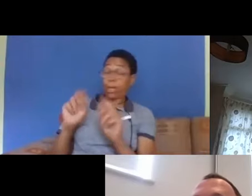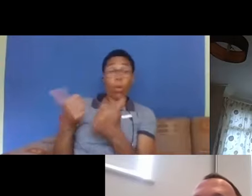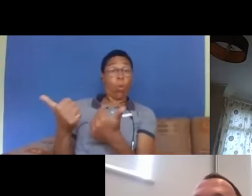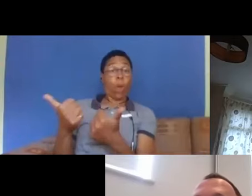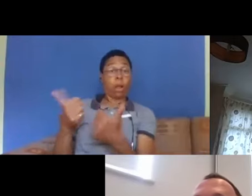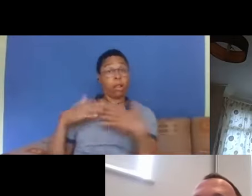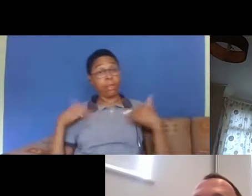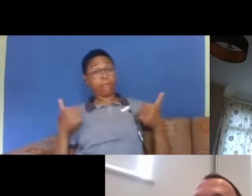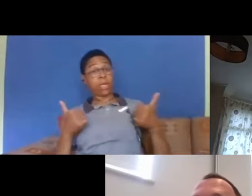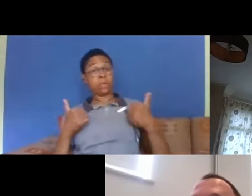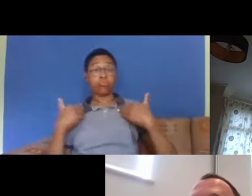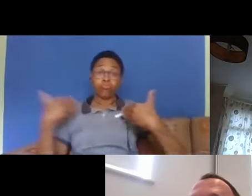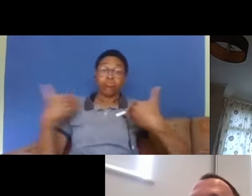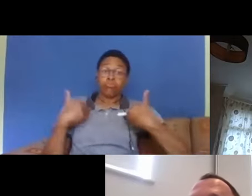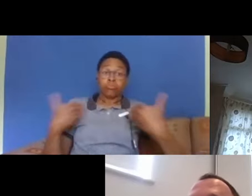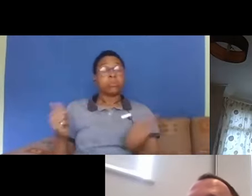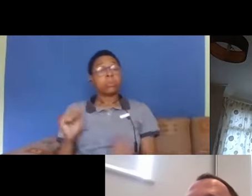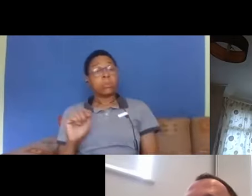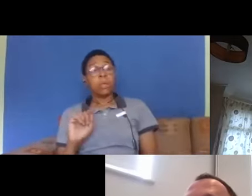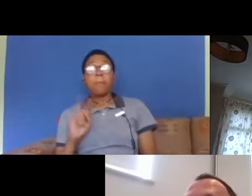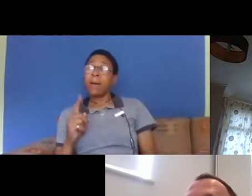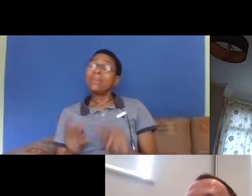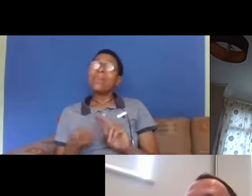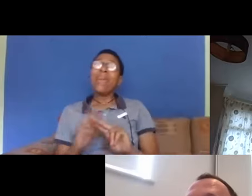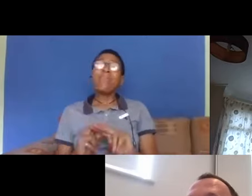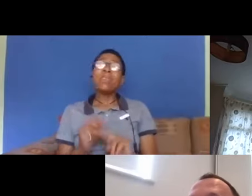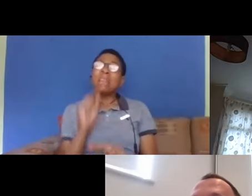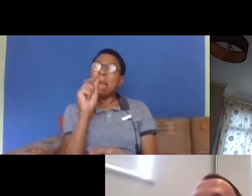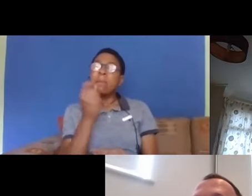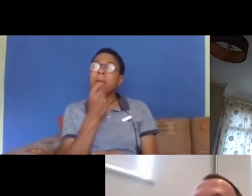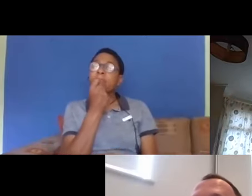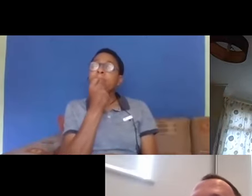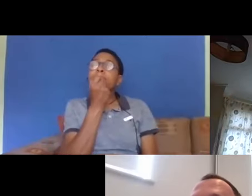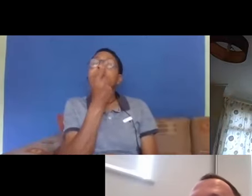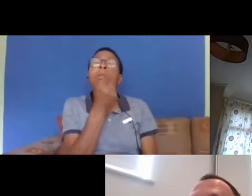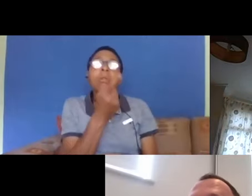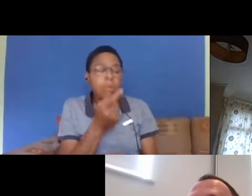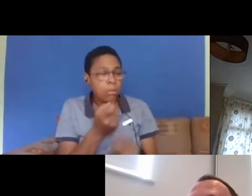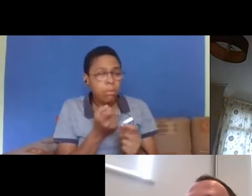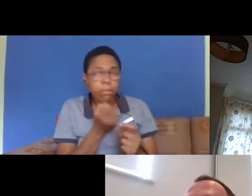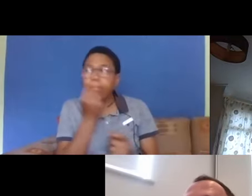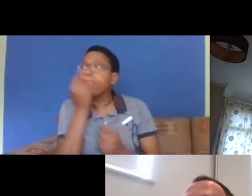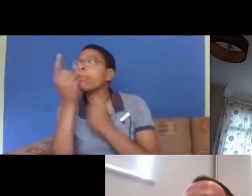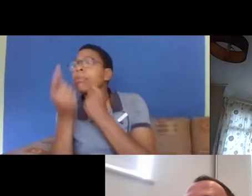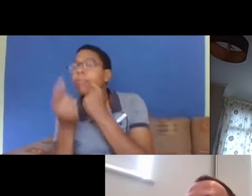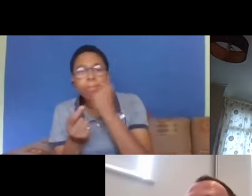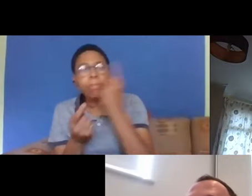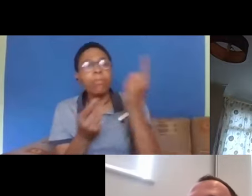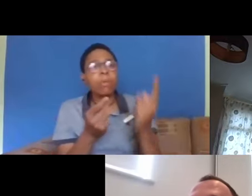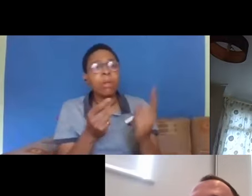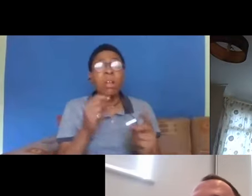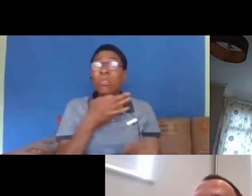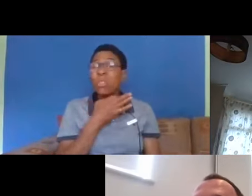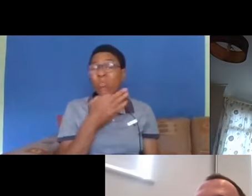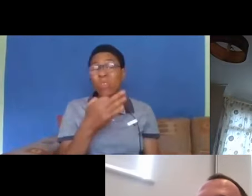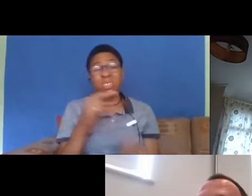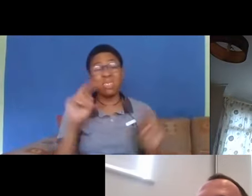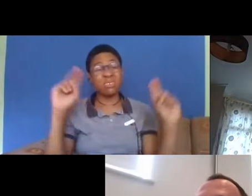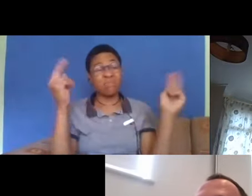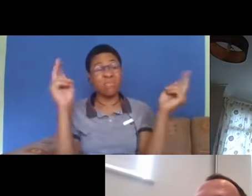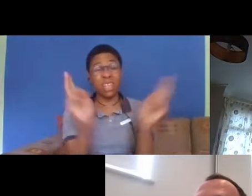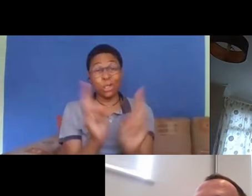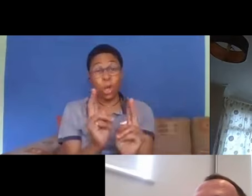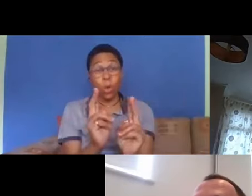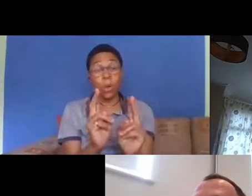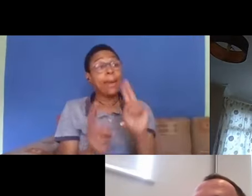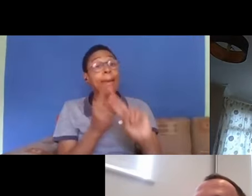the risk. But if it's just the occasional droplet, you know, the risks to other people are still relatively low, and providing the ventilation in the